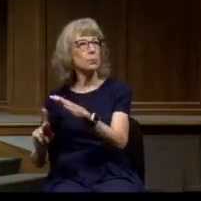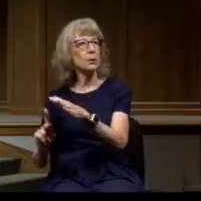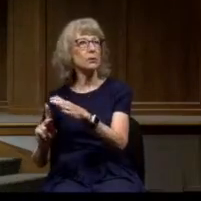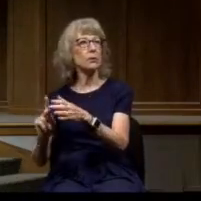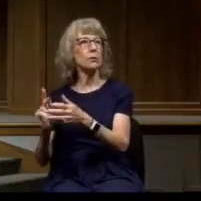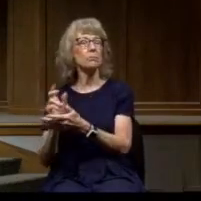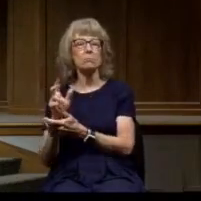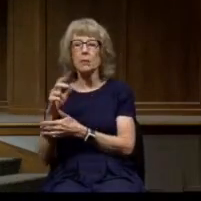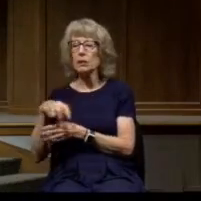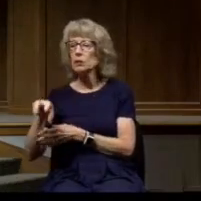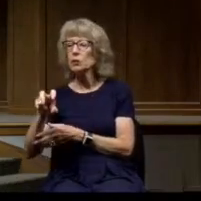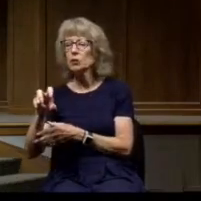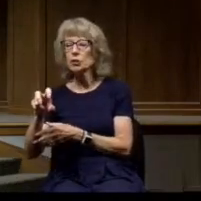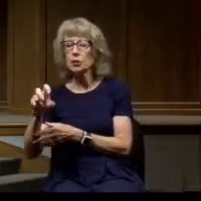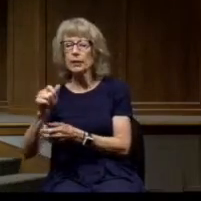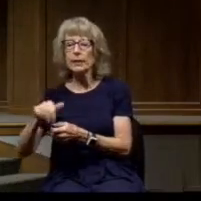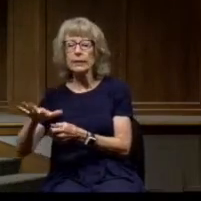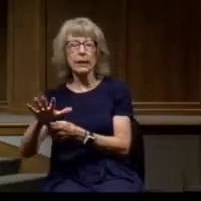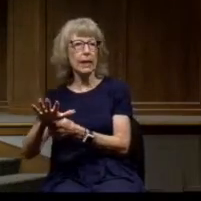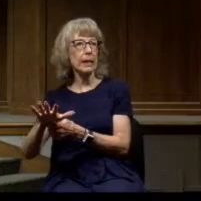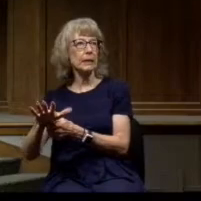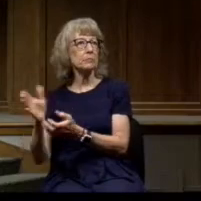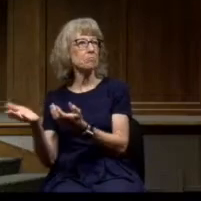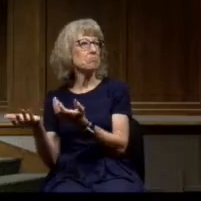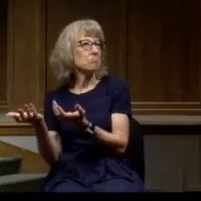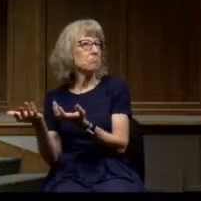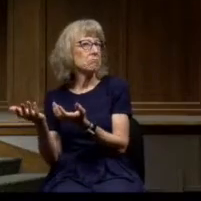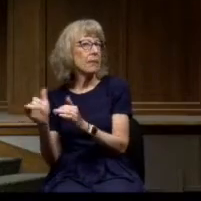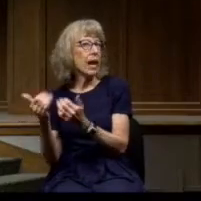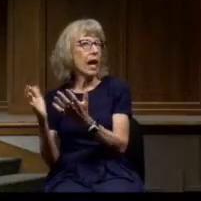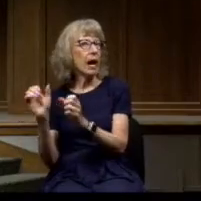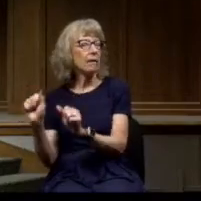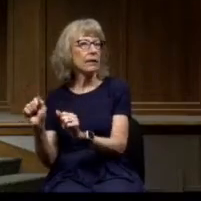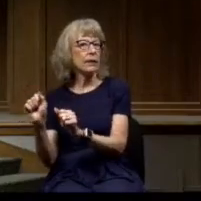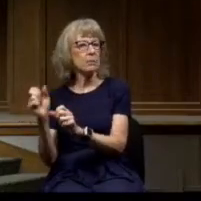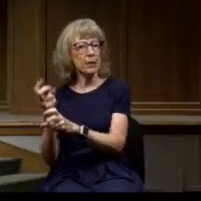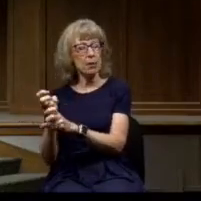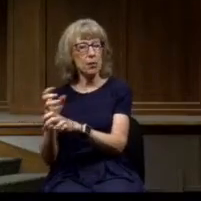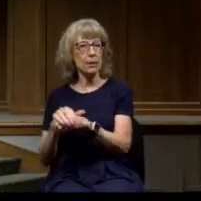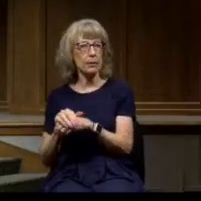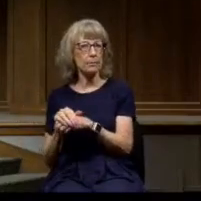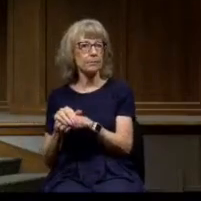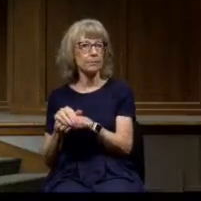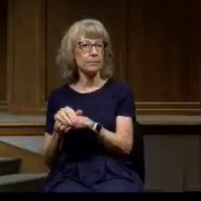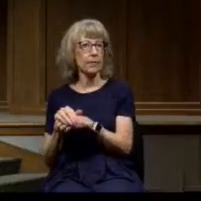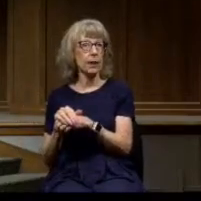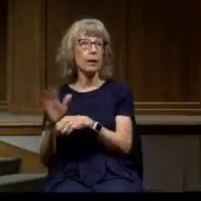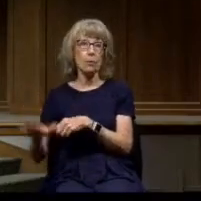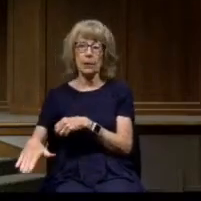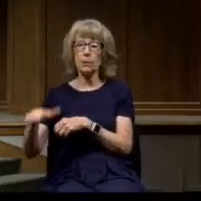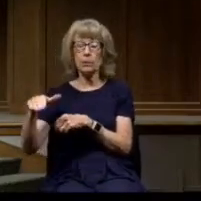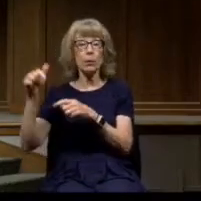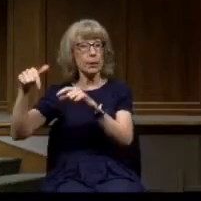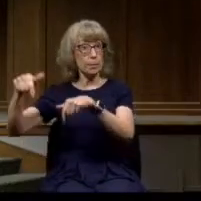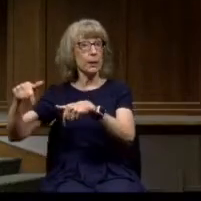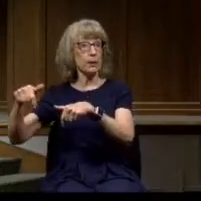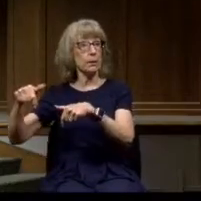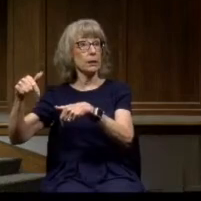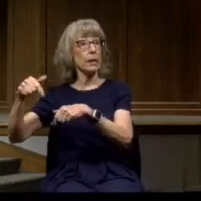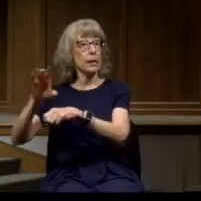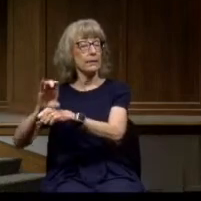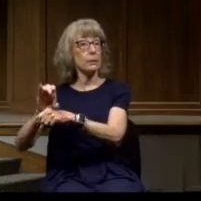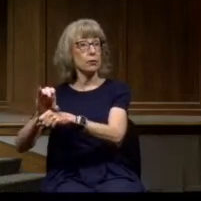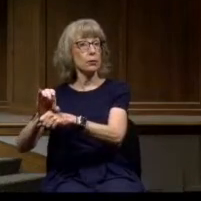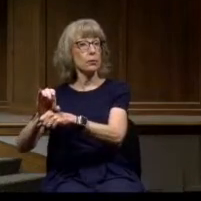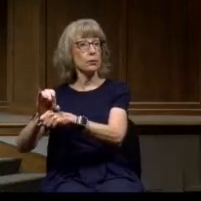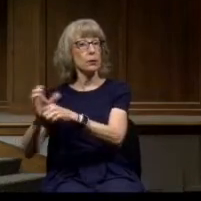wonderful. How could being a Christian be difficult? Well, from their vantage point, growing up in this church, of course it wasn't hard. It was